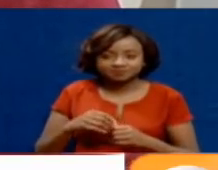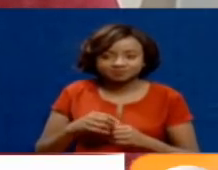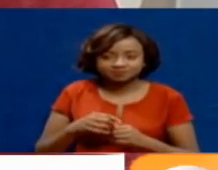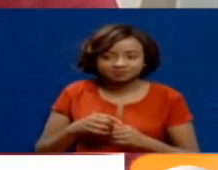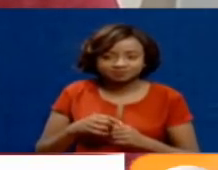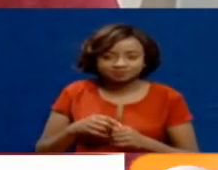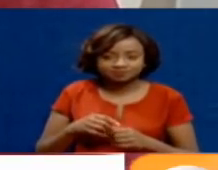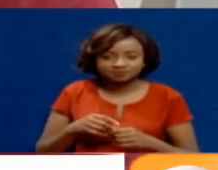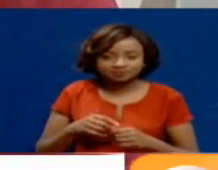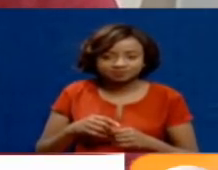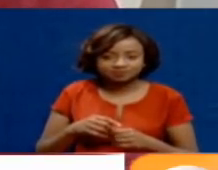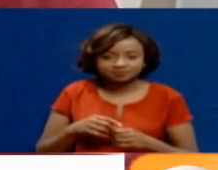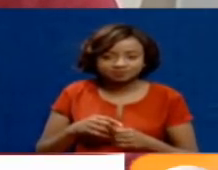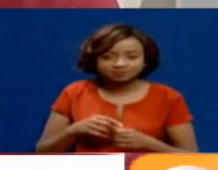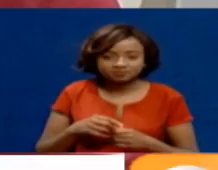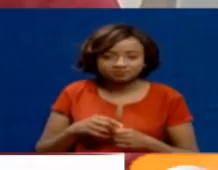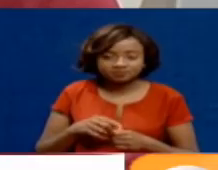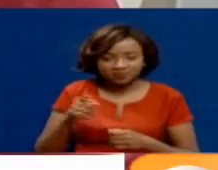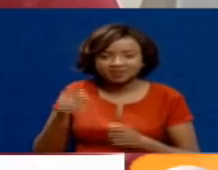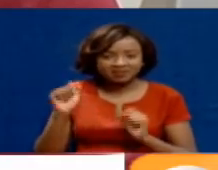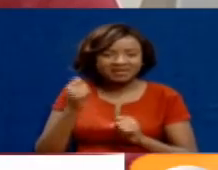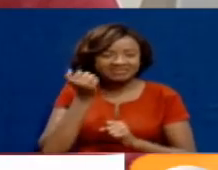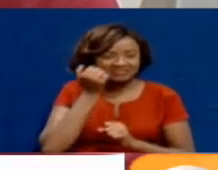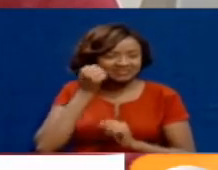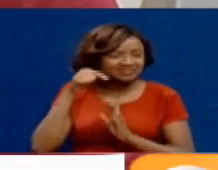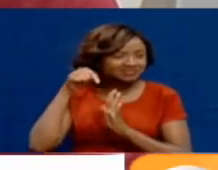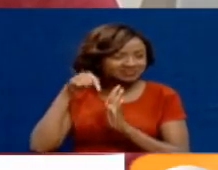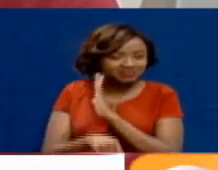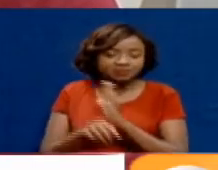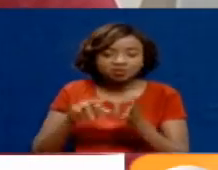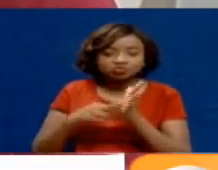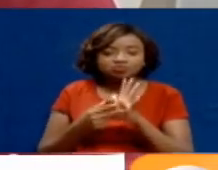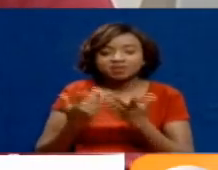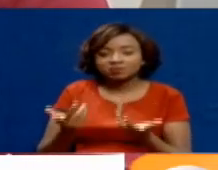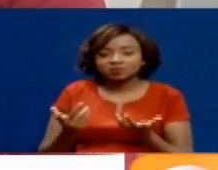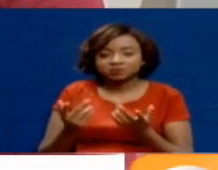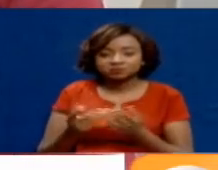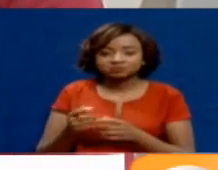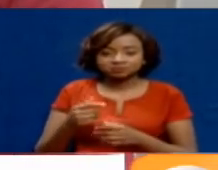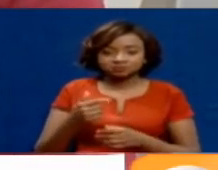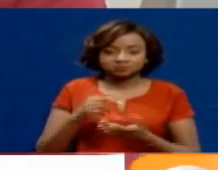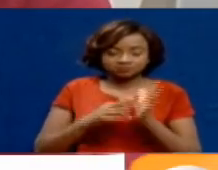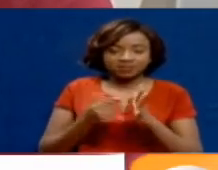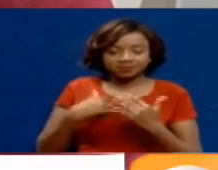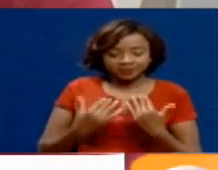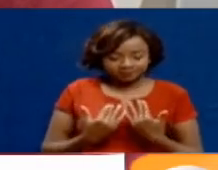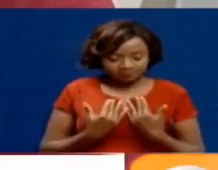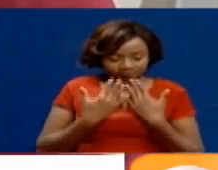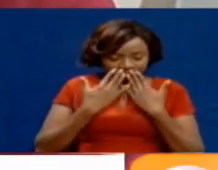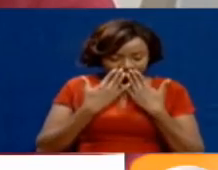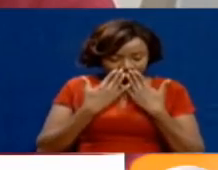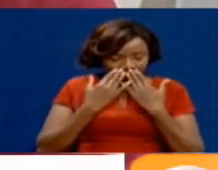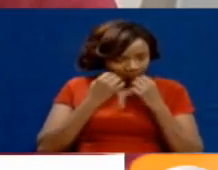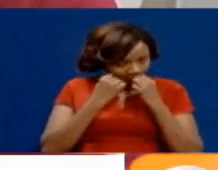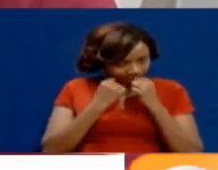20 out of 100 who are likely to have severe disease. And when we say you have severe disease, you're getting into breathing difficulties.